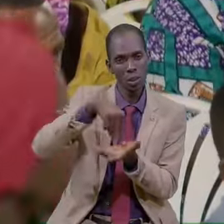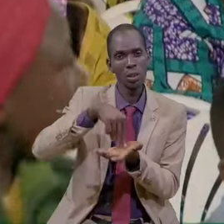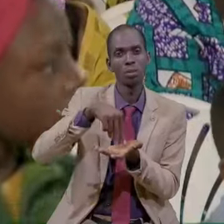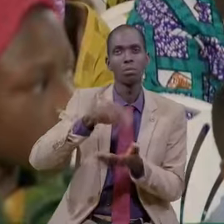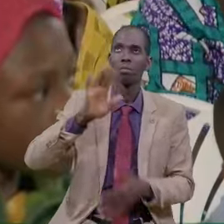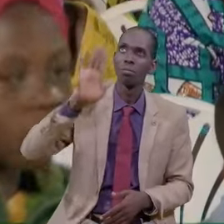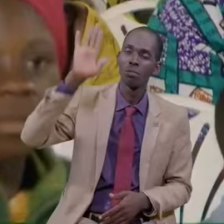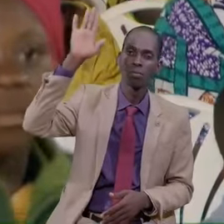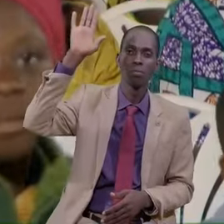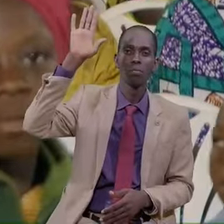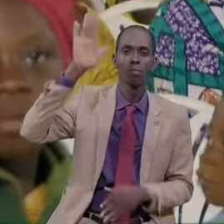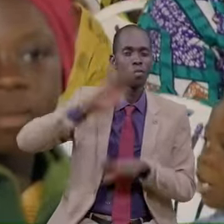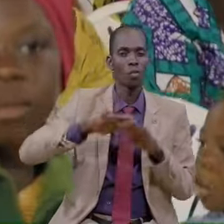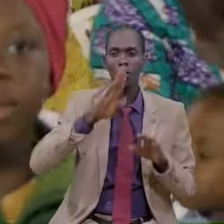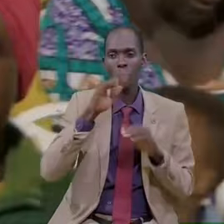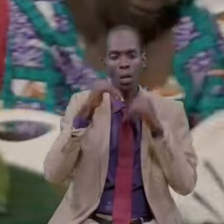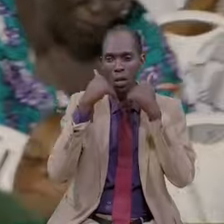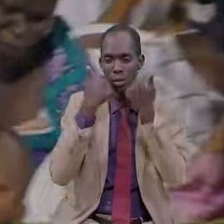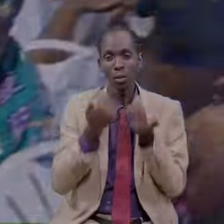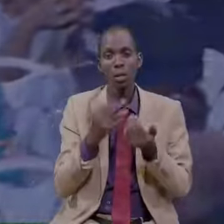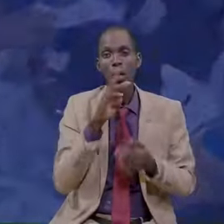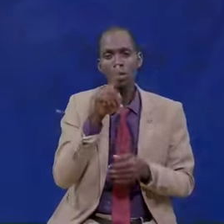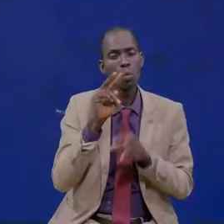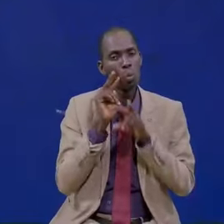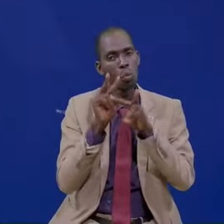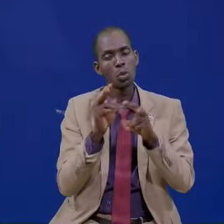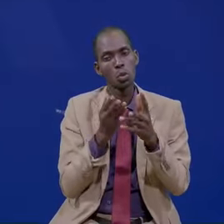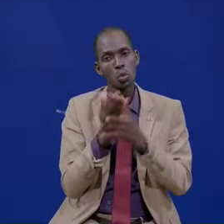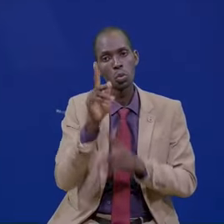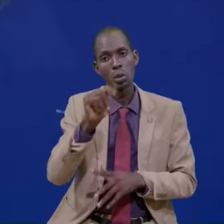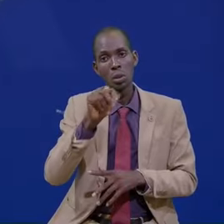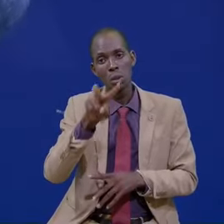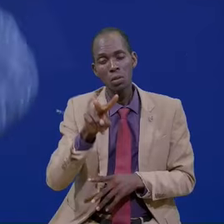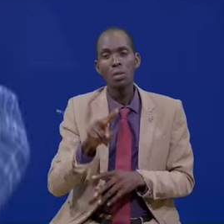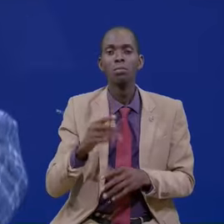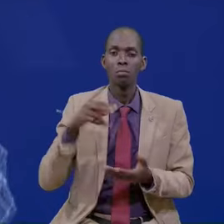hand on the radi on the television stand up